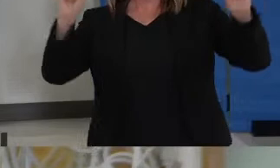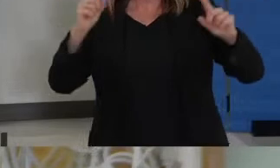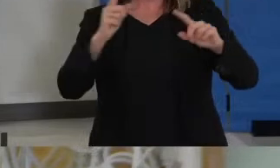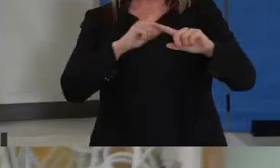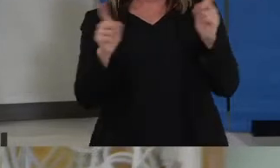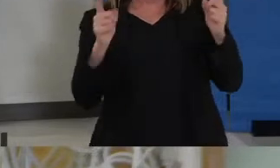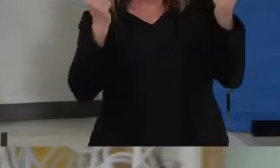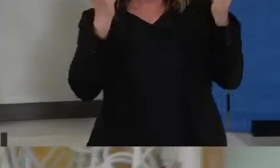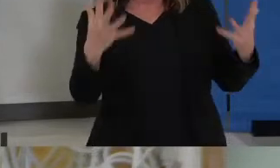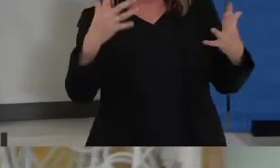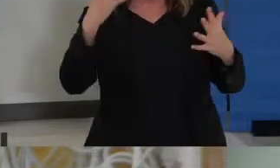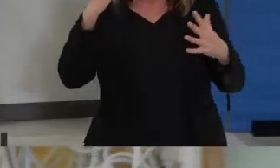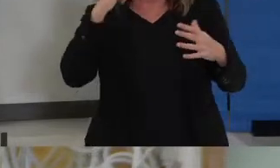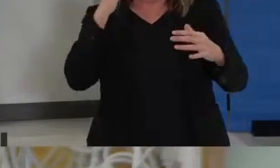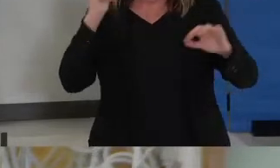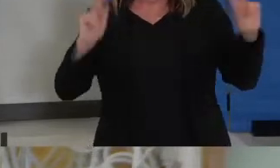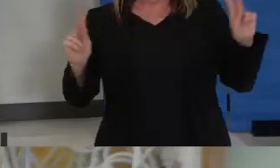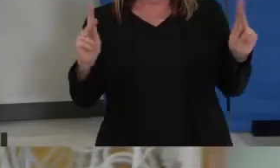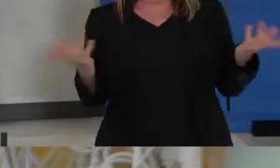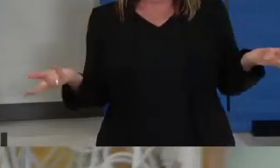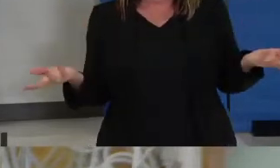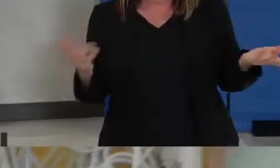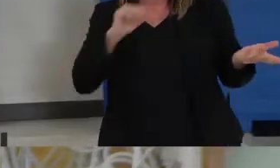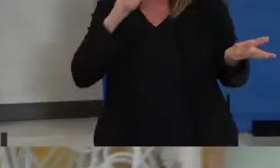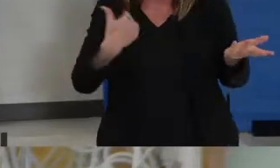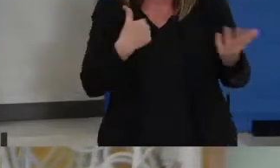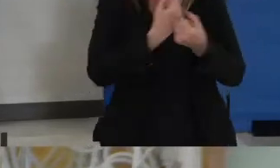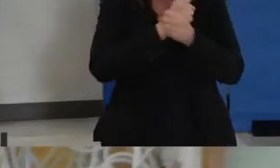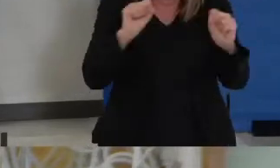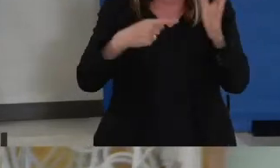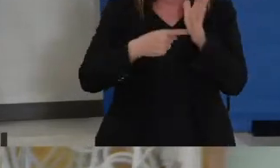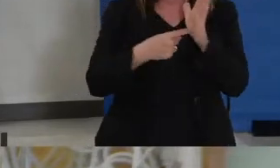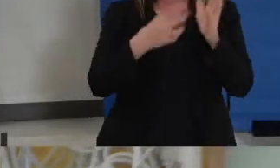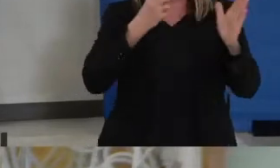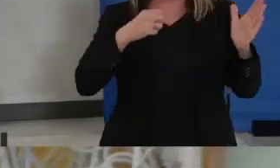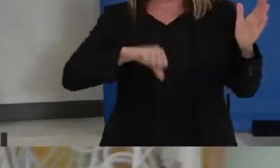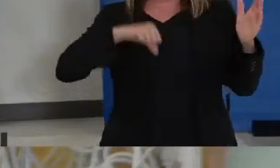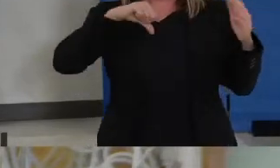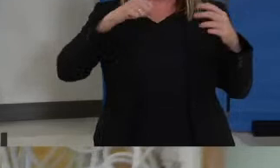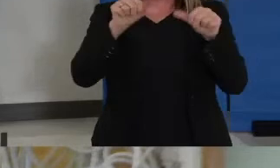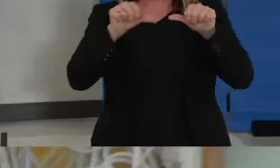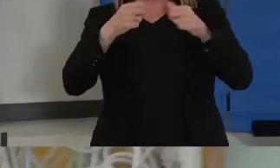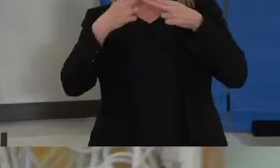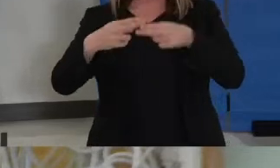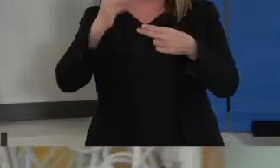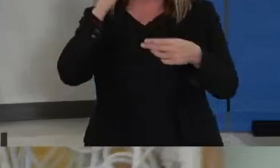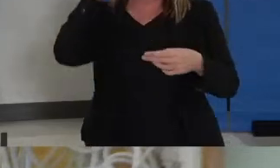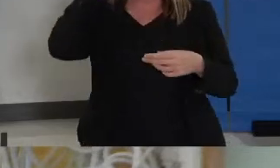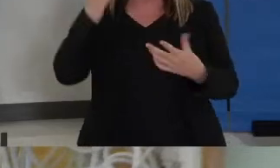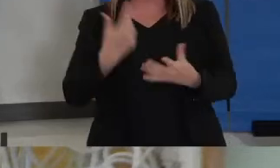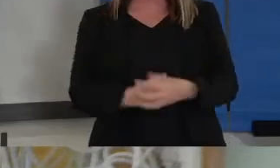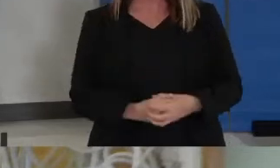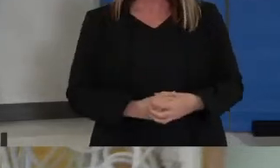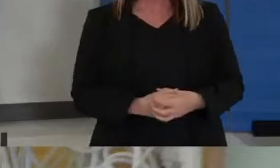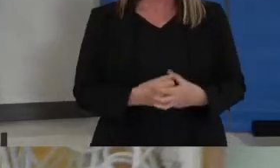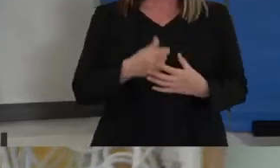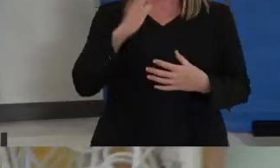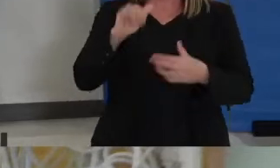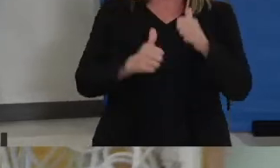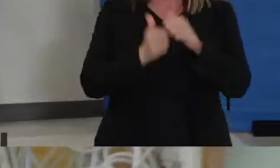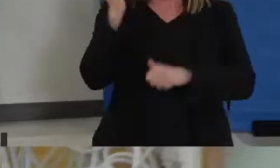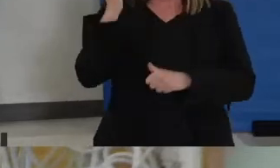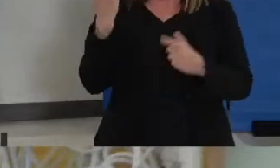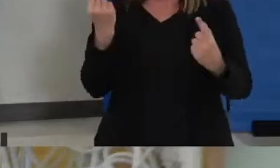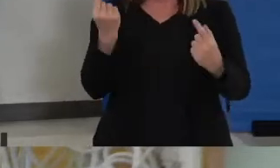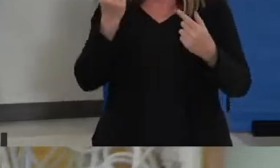many Californians lack a safe, affordable, and dignified place to call home. This is largely due to the